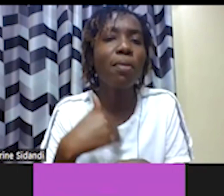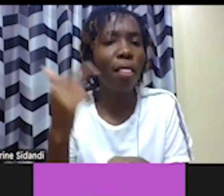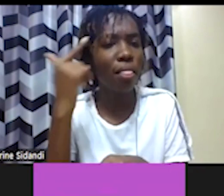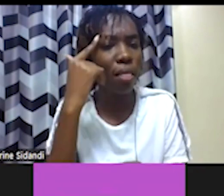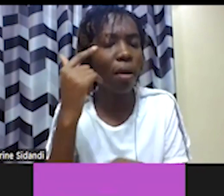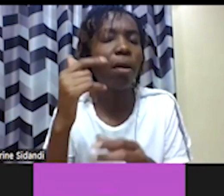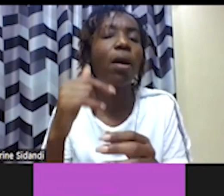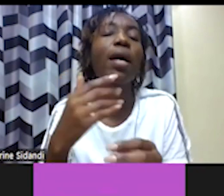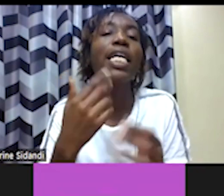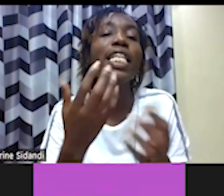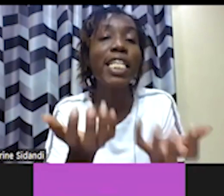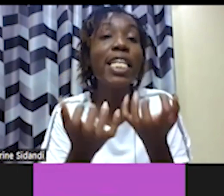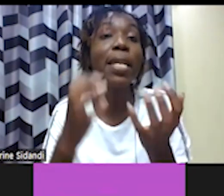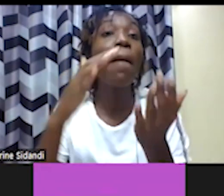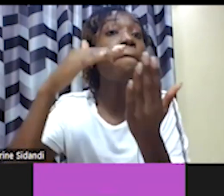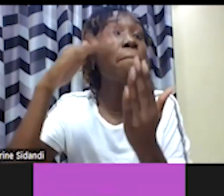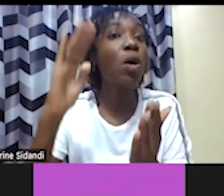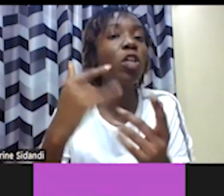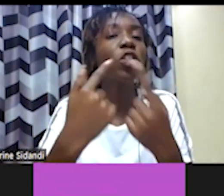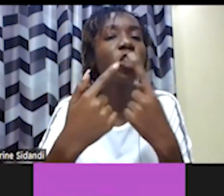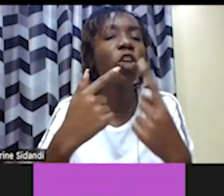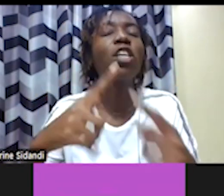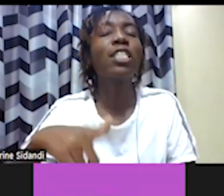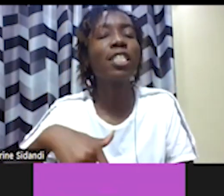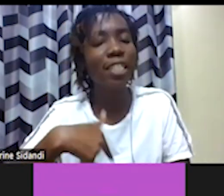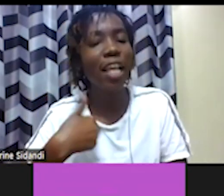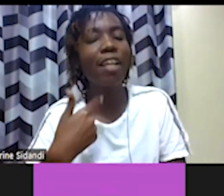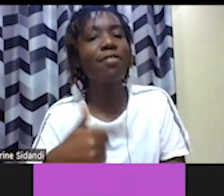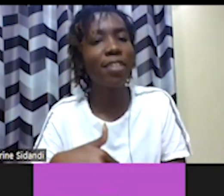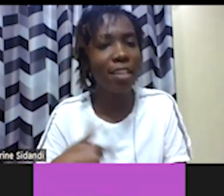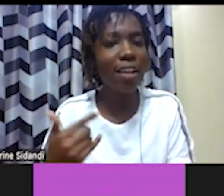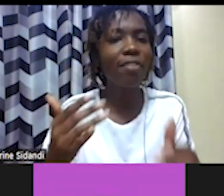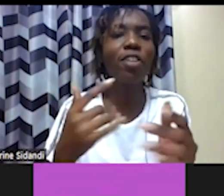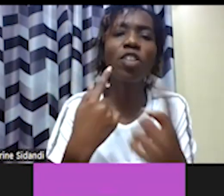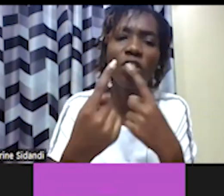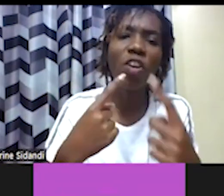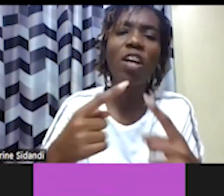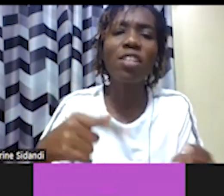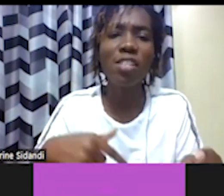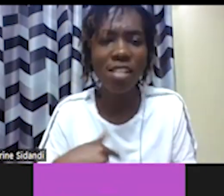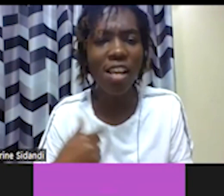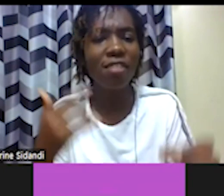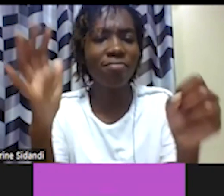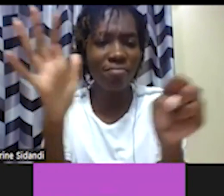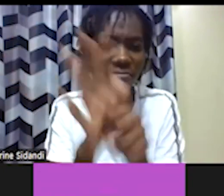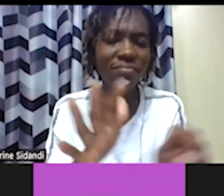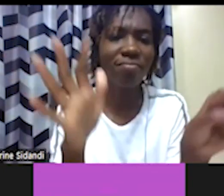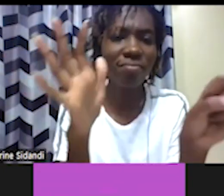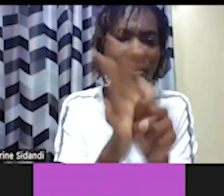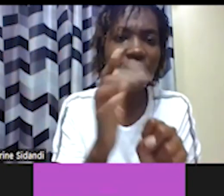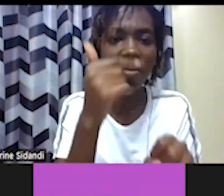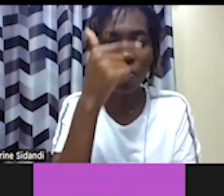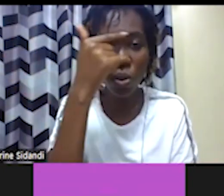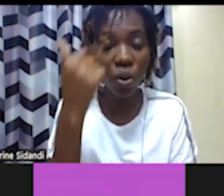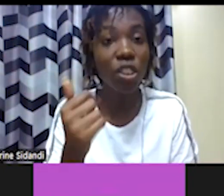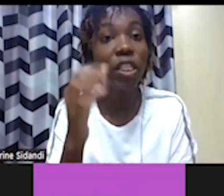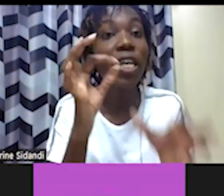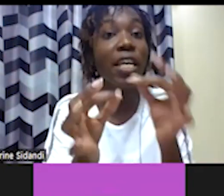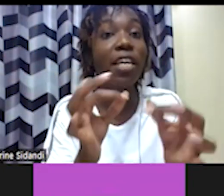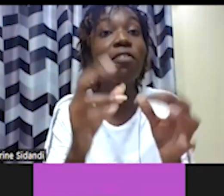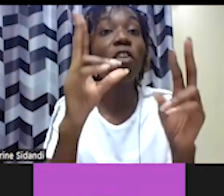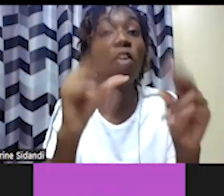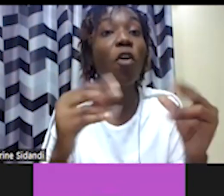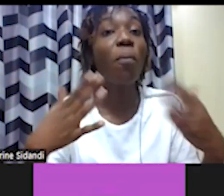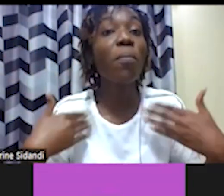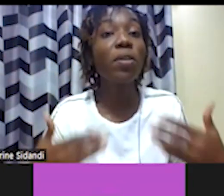more of talking to self. I do a lot of talking to myself, because if no one else is